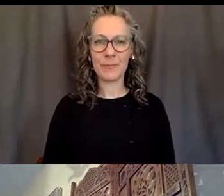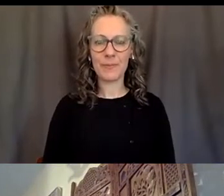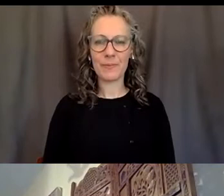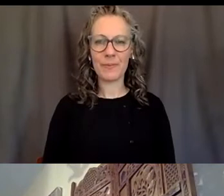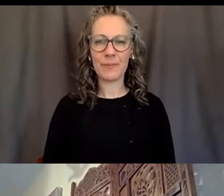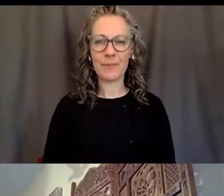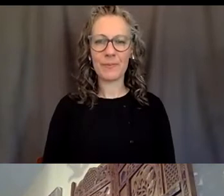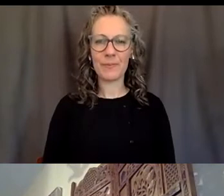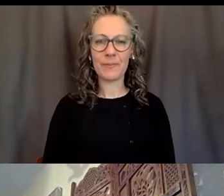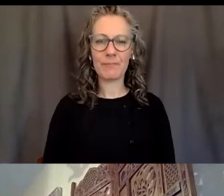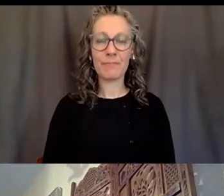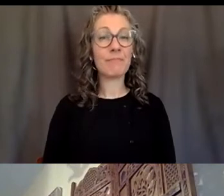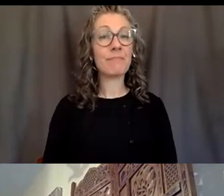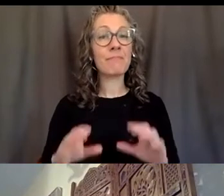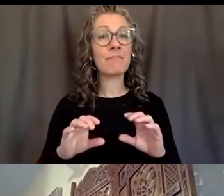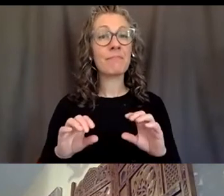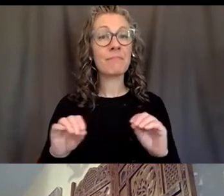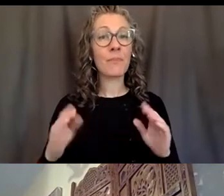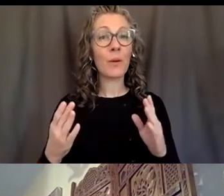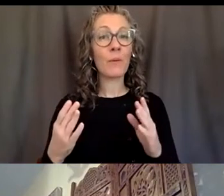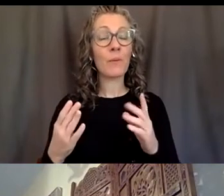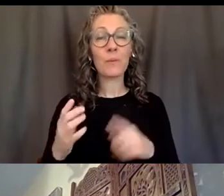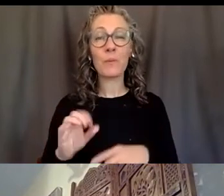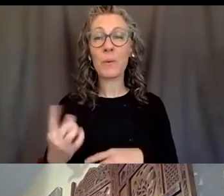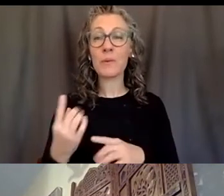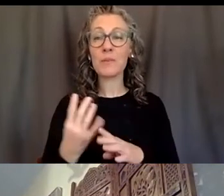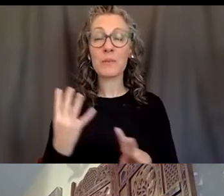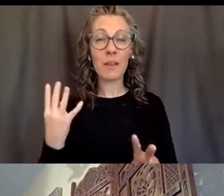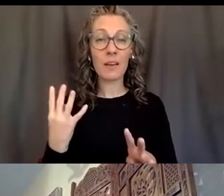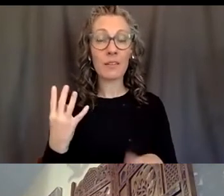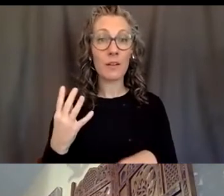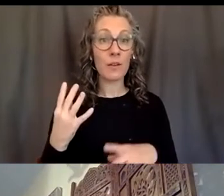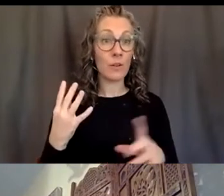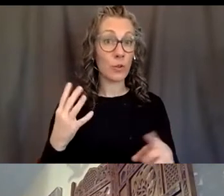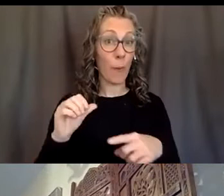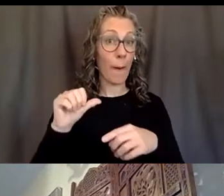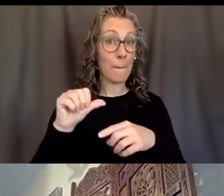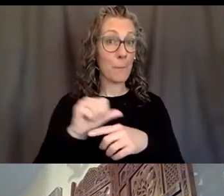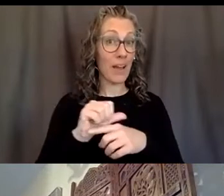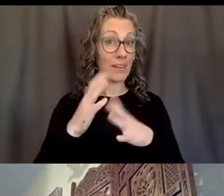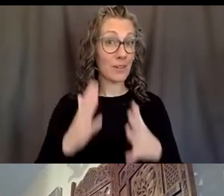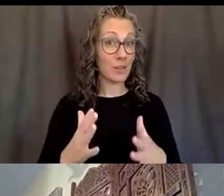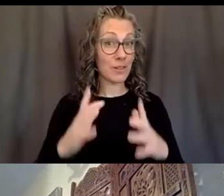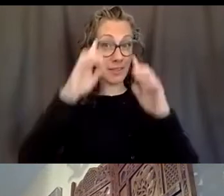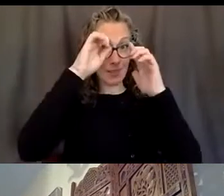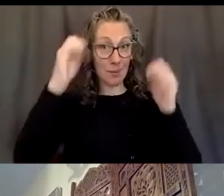Yeah, maybe no one else in line yet. Yeah. So practitioners, it's up to us to do whatever we want with our time.